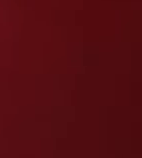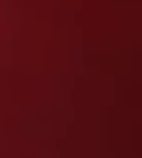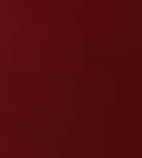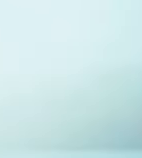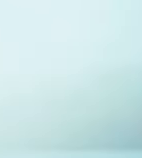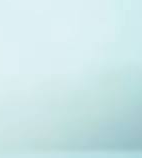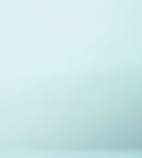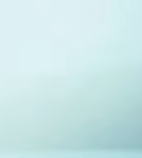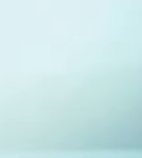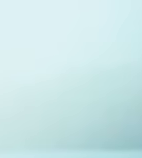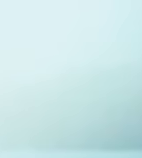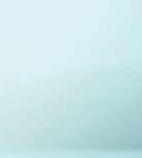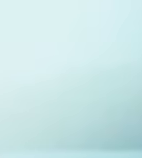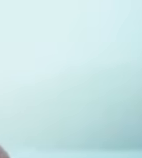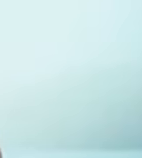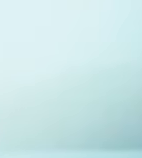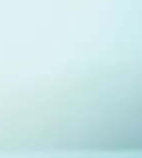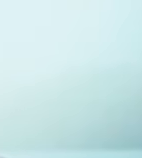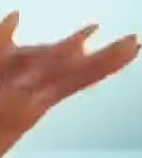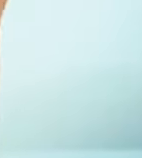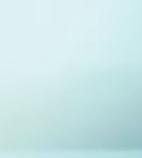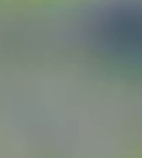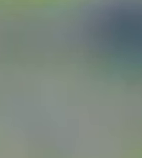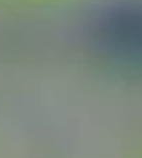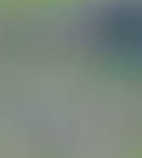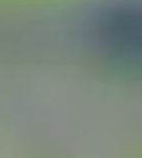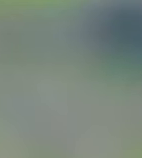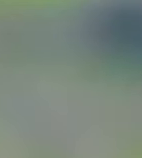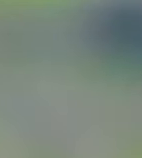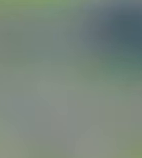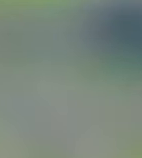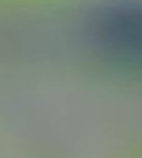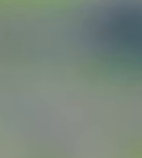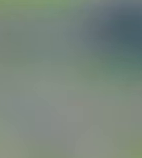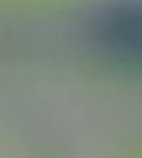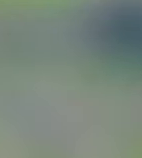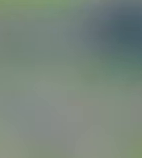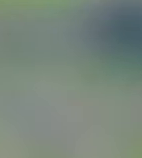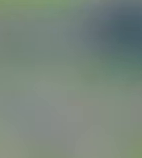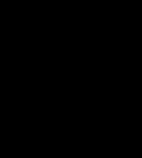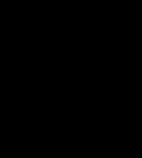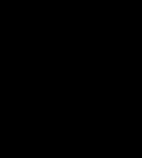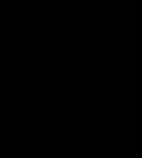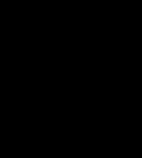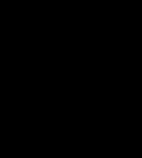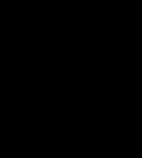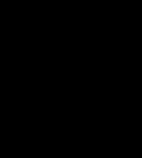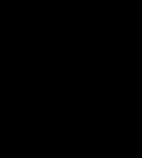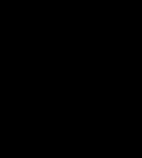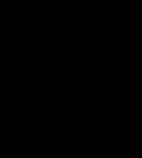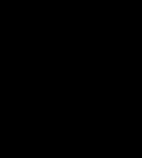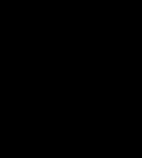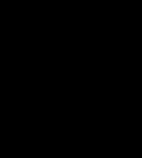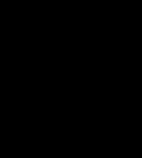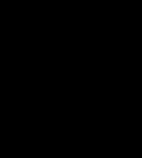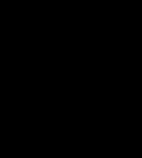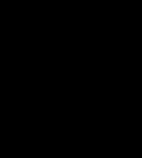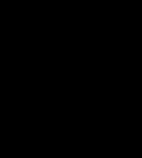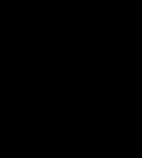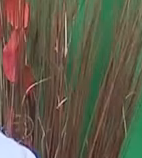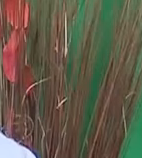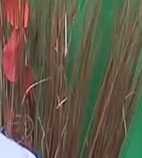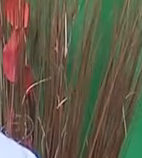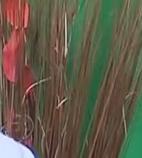Imagine your favorite personality or celebrity. Now imagine if they had to do a job that you never saw